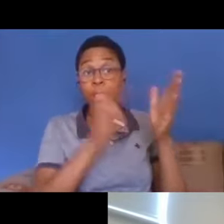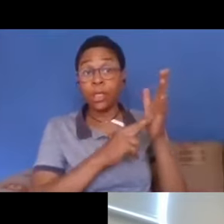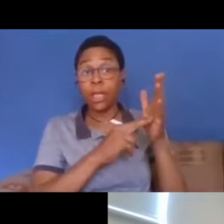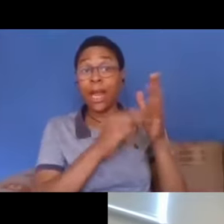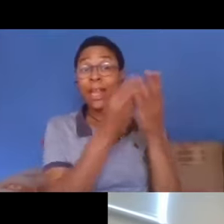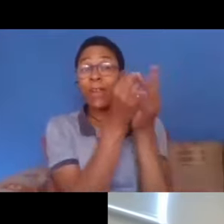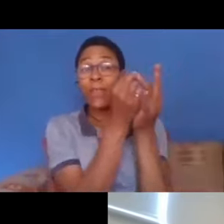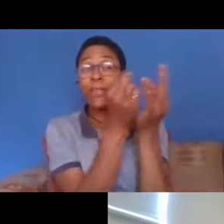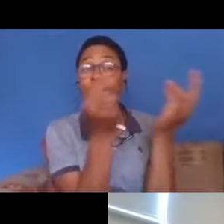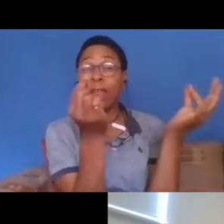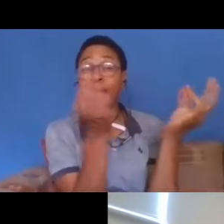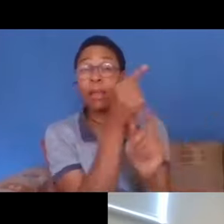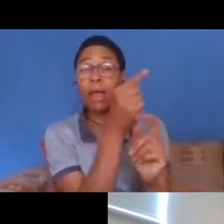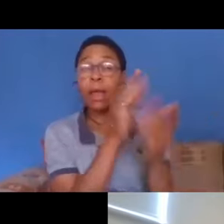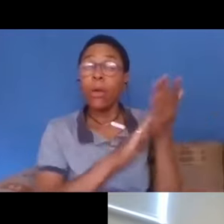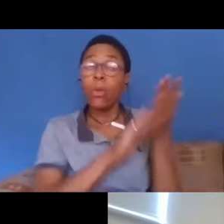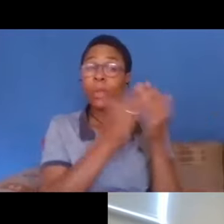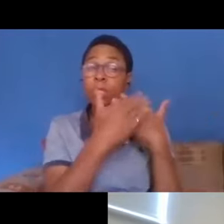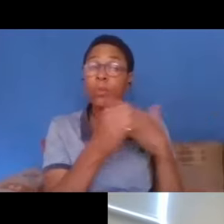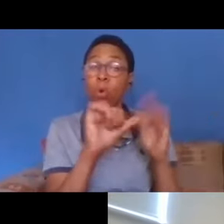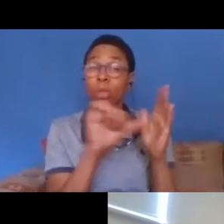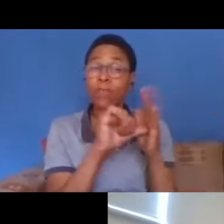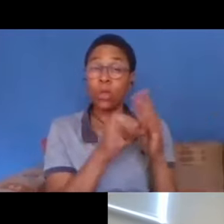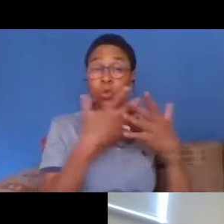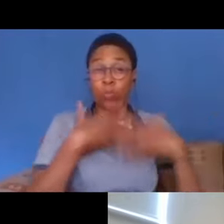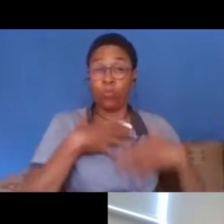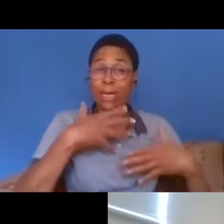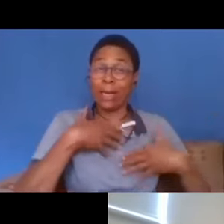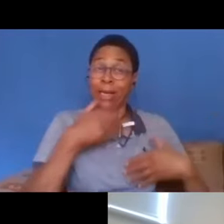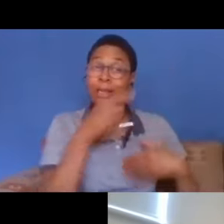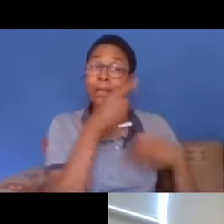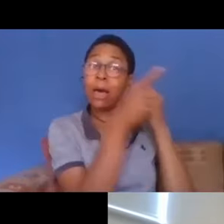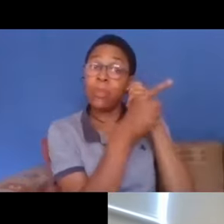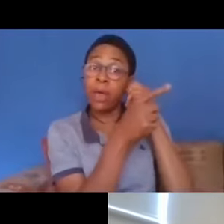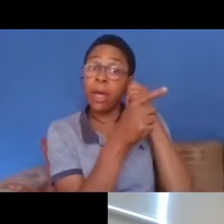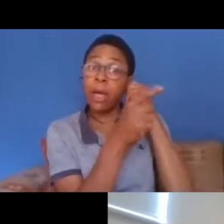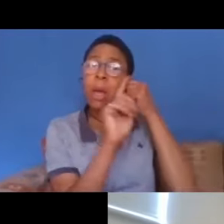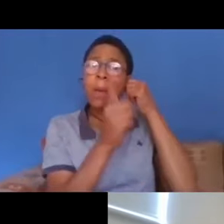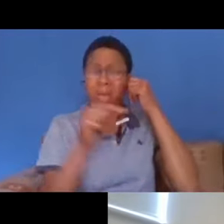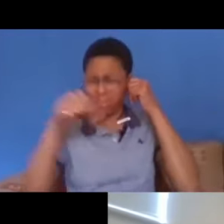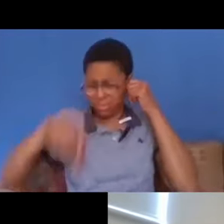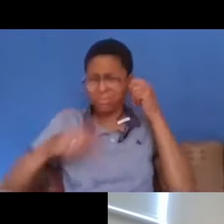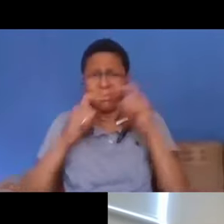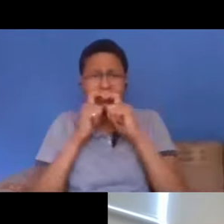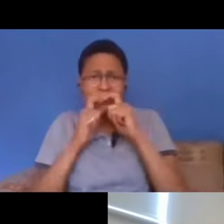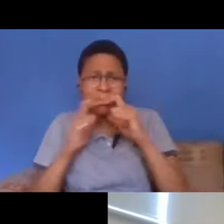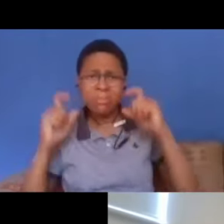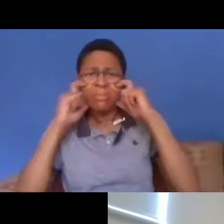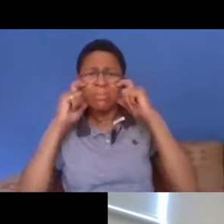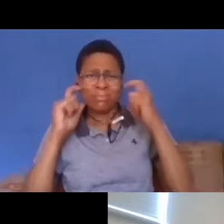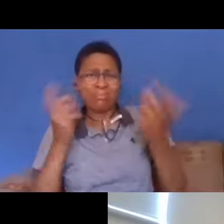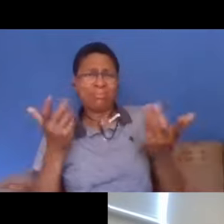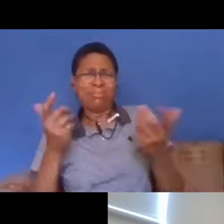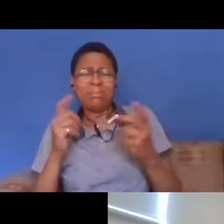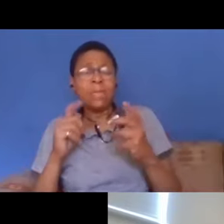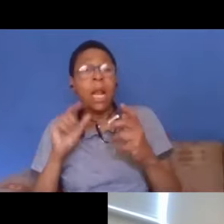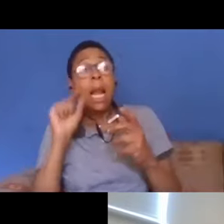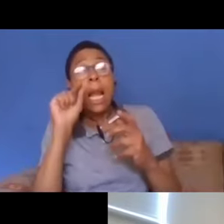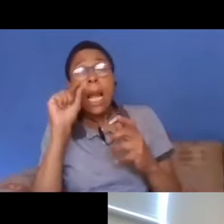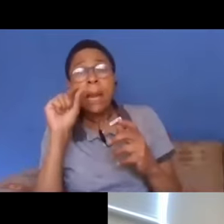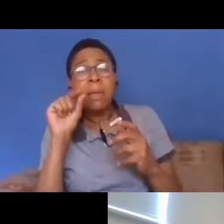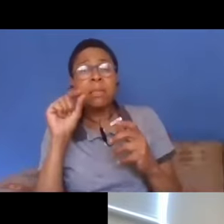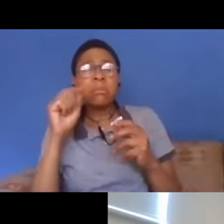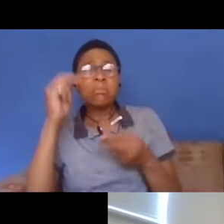saturation. So these masks aren't going to cause anything like that. They're going to be, if anything, it's going to, the worst case, maybe a drop down